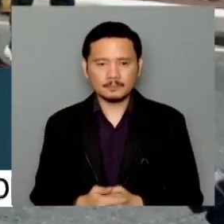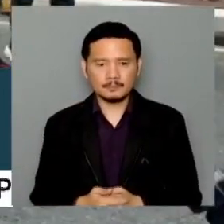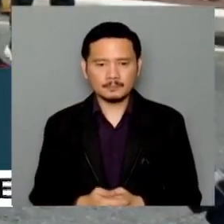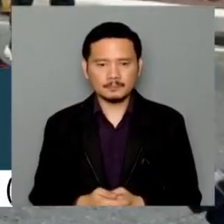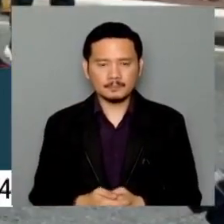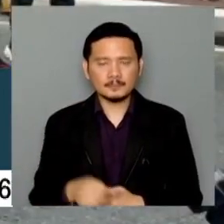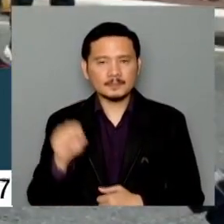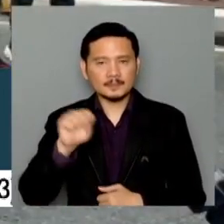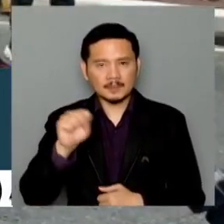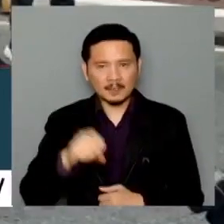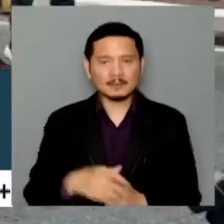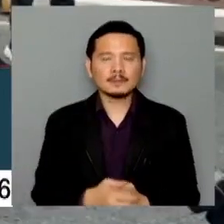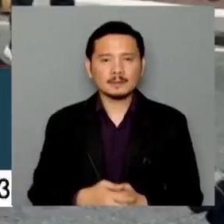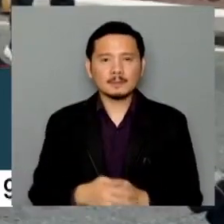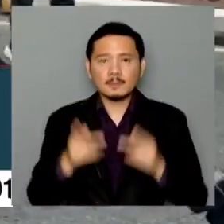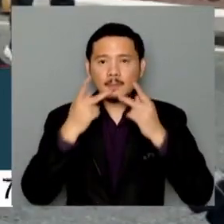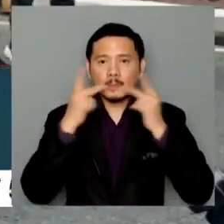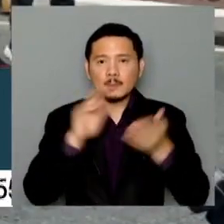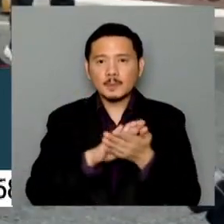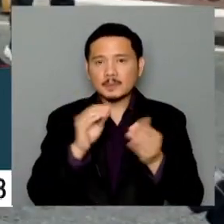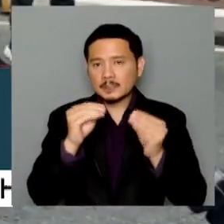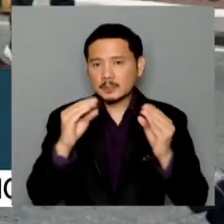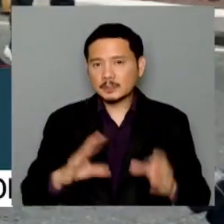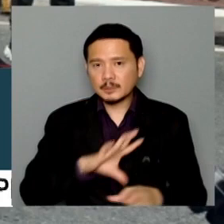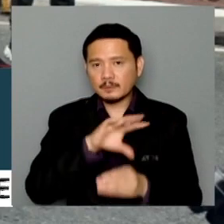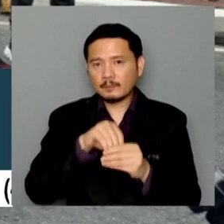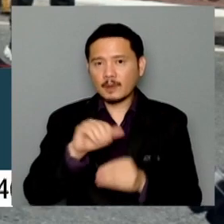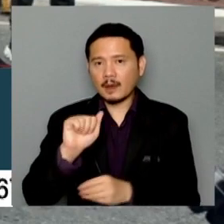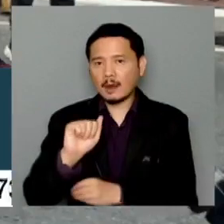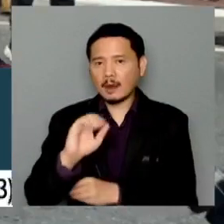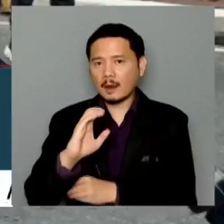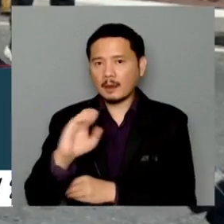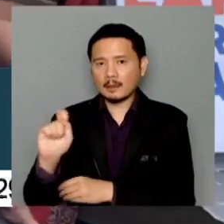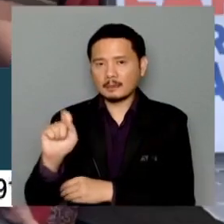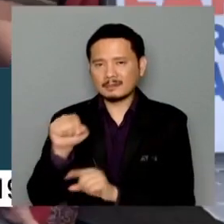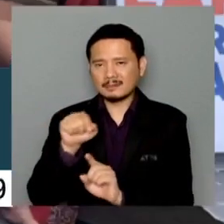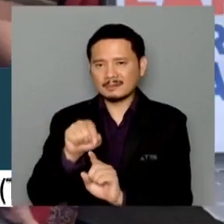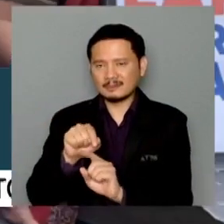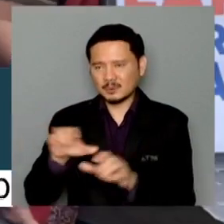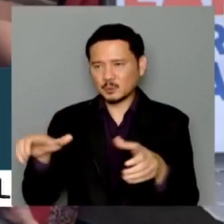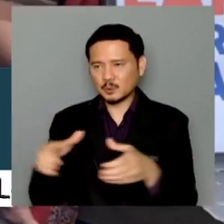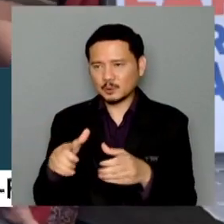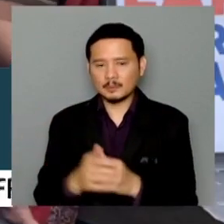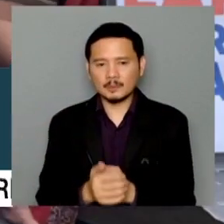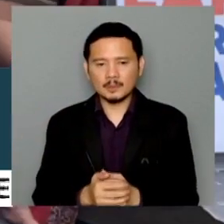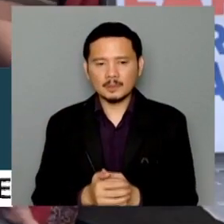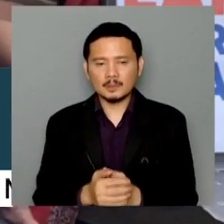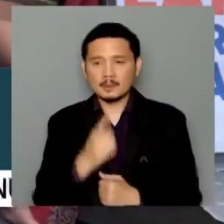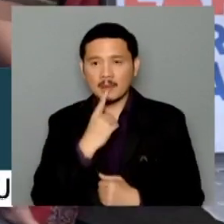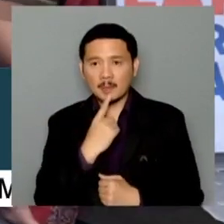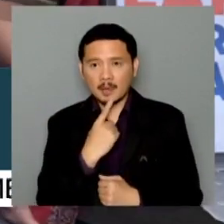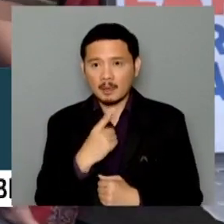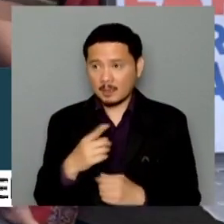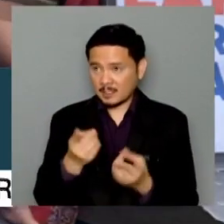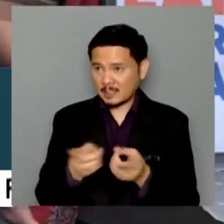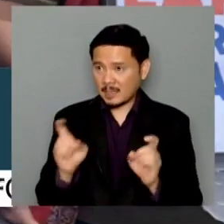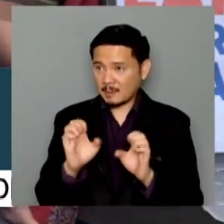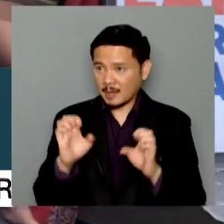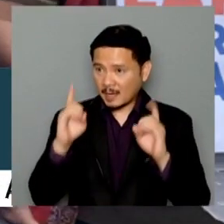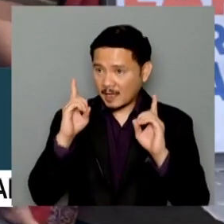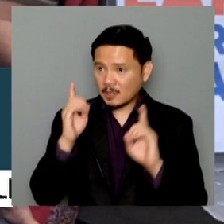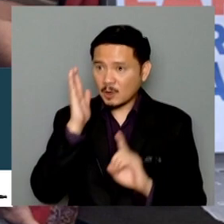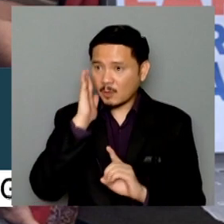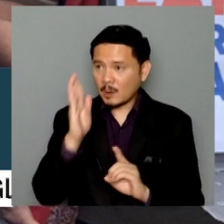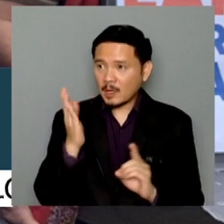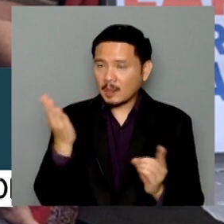public school teachers who are members of the Alliance of Concerned Teachers, or ACT, believe it is not enough that the Department of Education will invoke